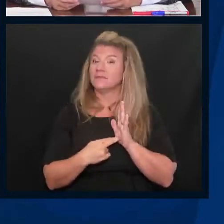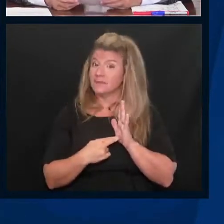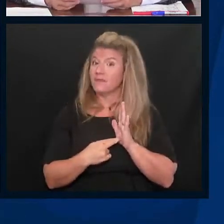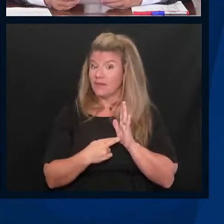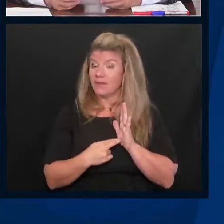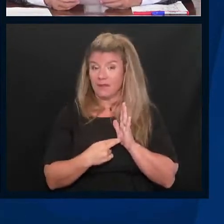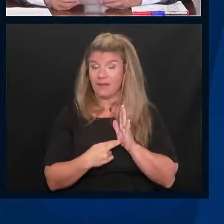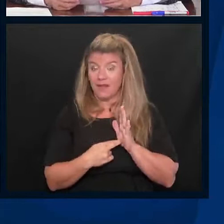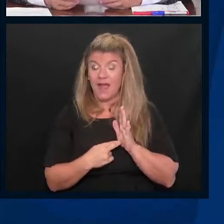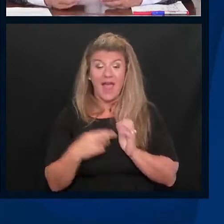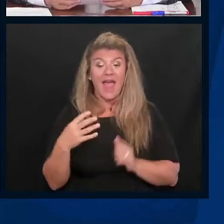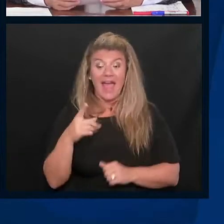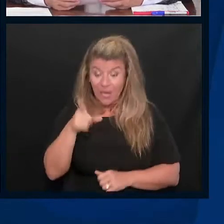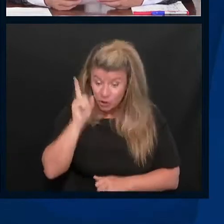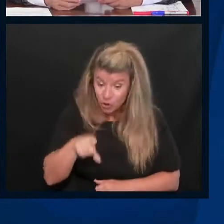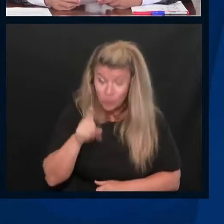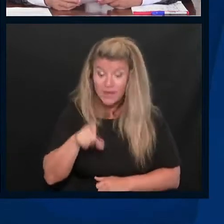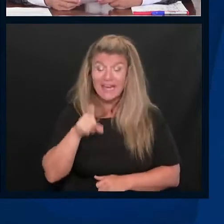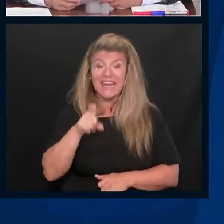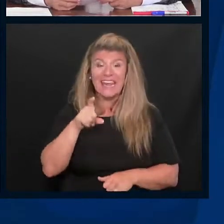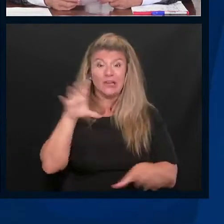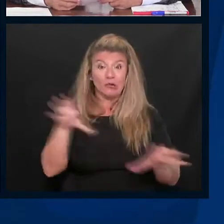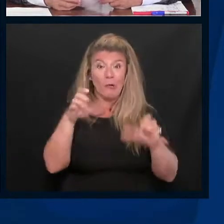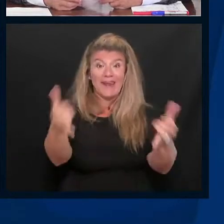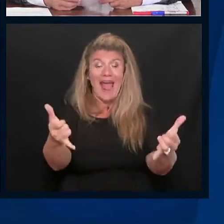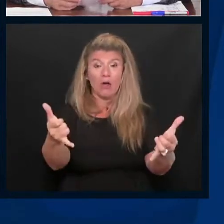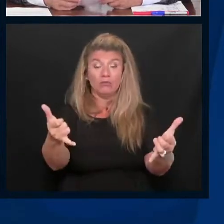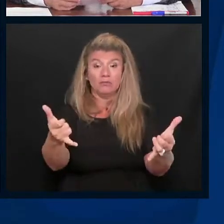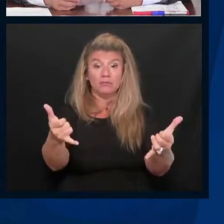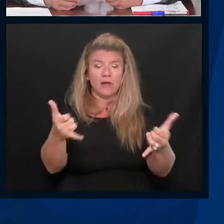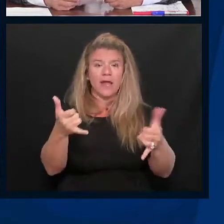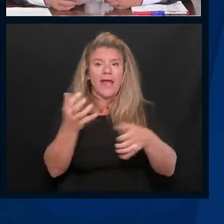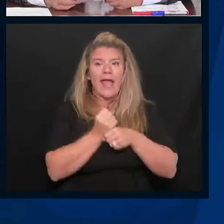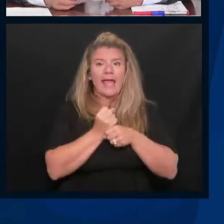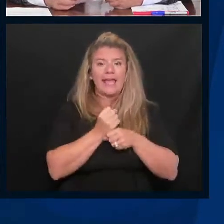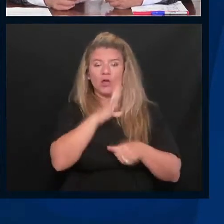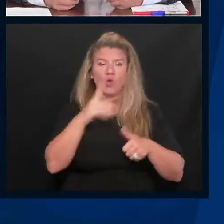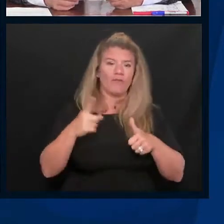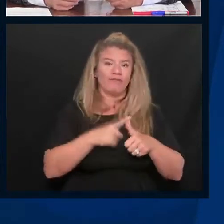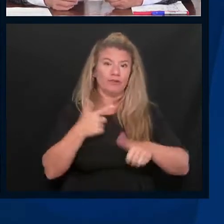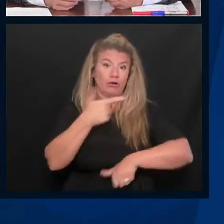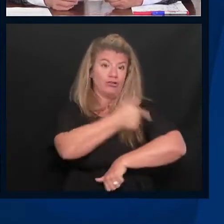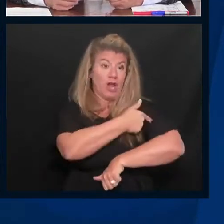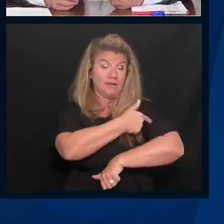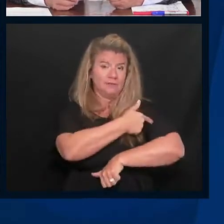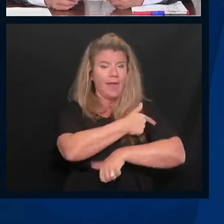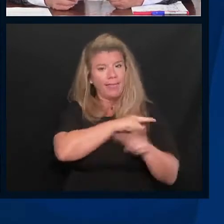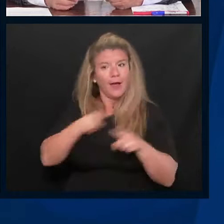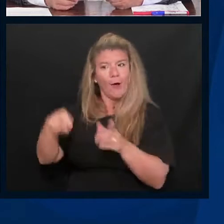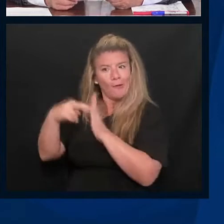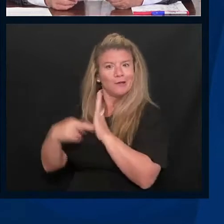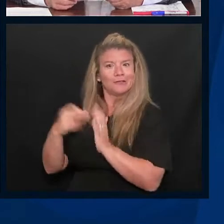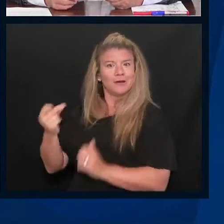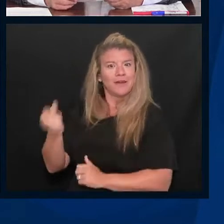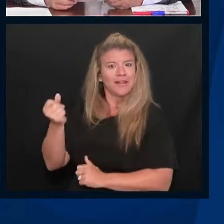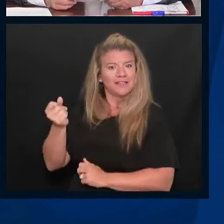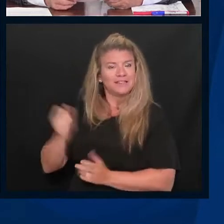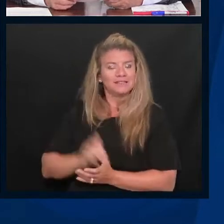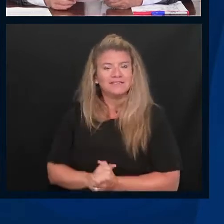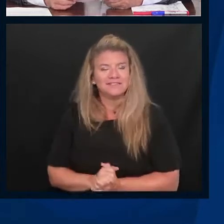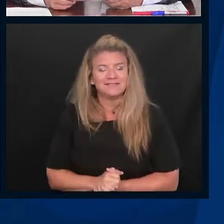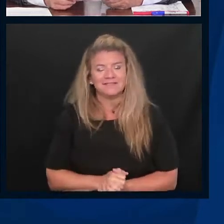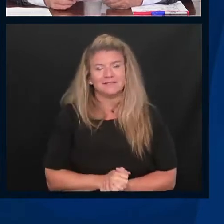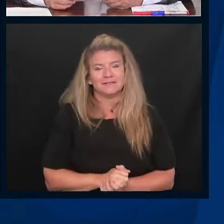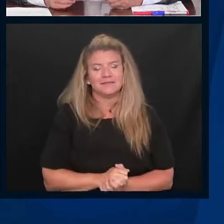of that, you need to get in quick and get your first shot, and then you can go register immediately and